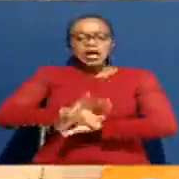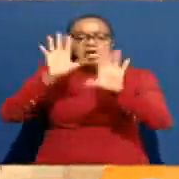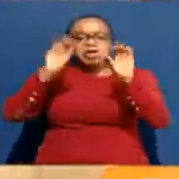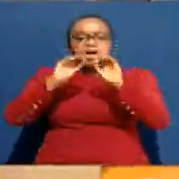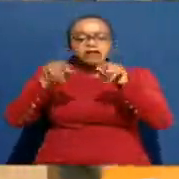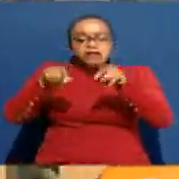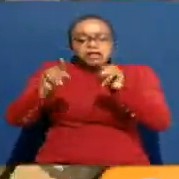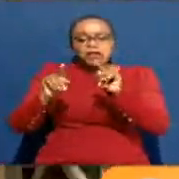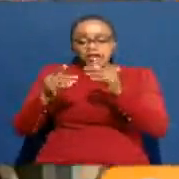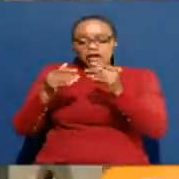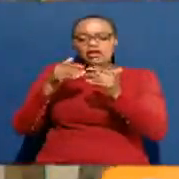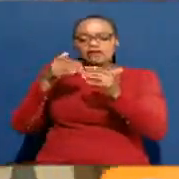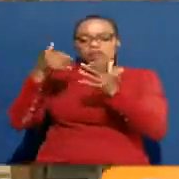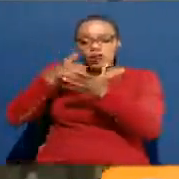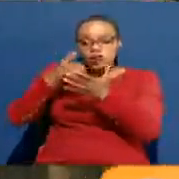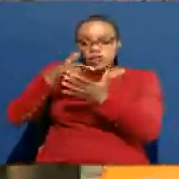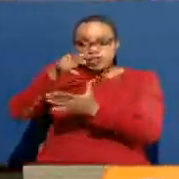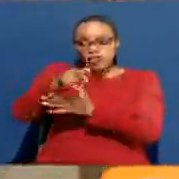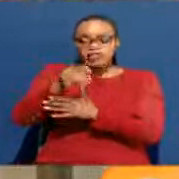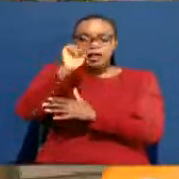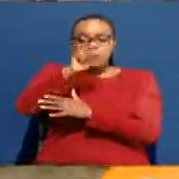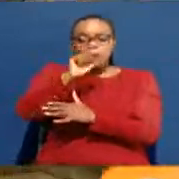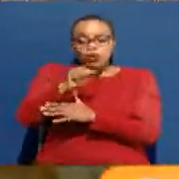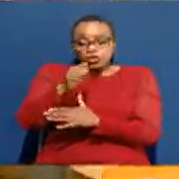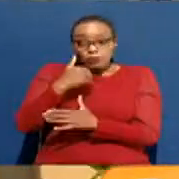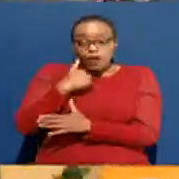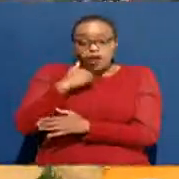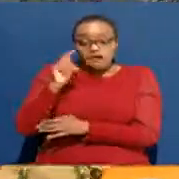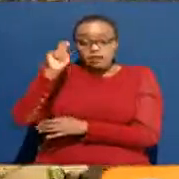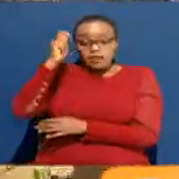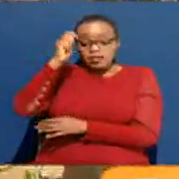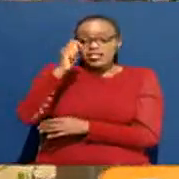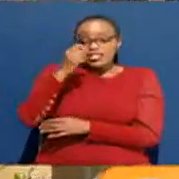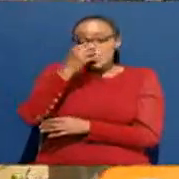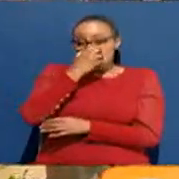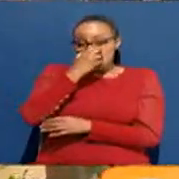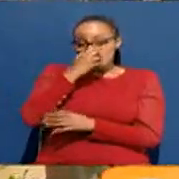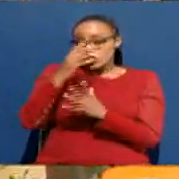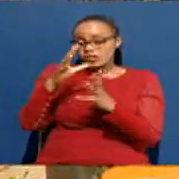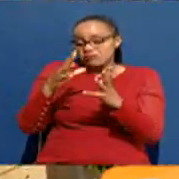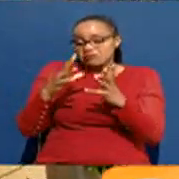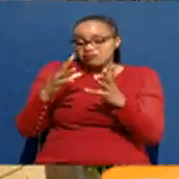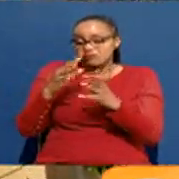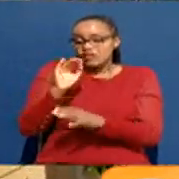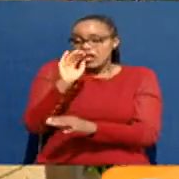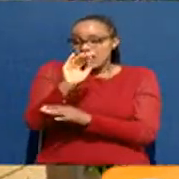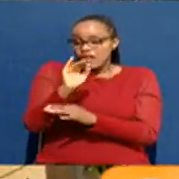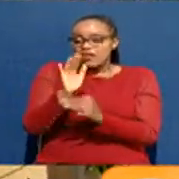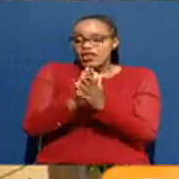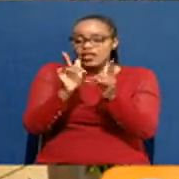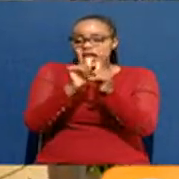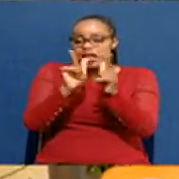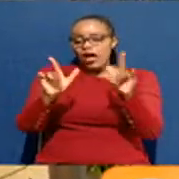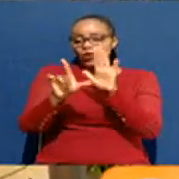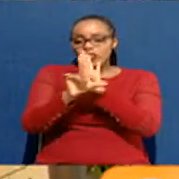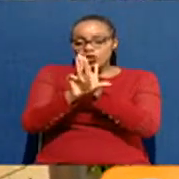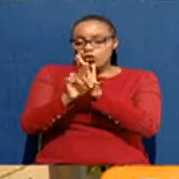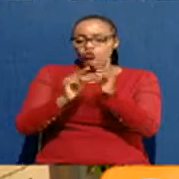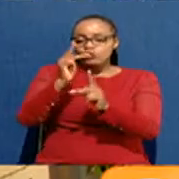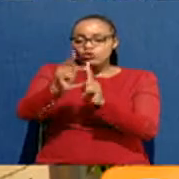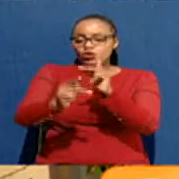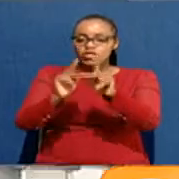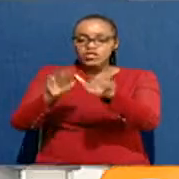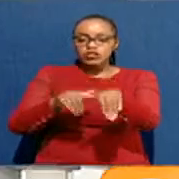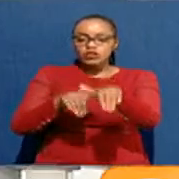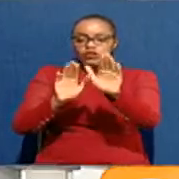the other parties in the matter will heed to the calls of the president or will stay put and allow the law to take its course.